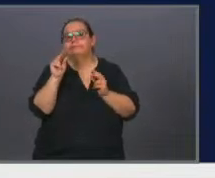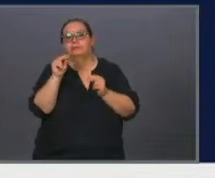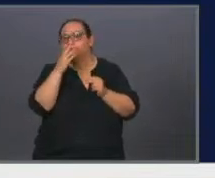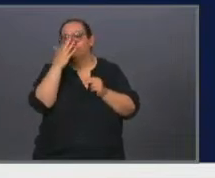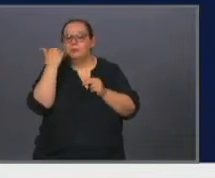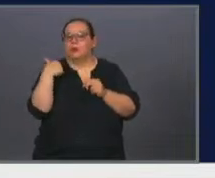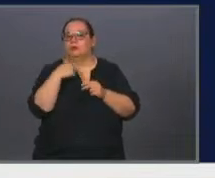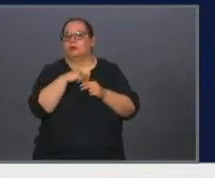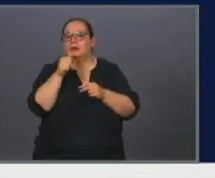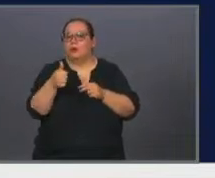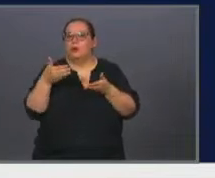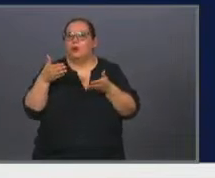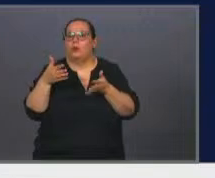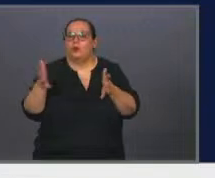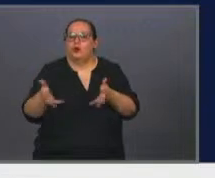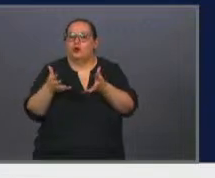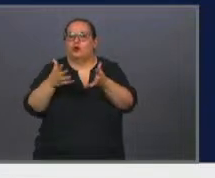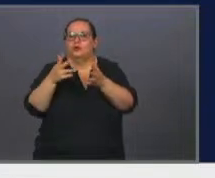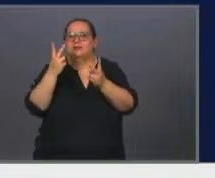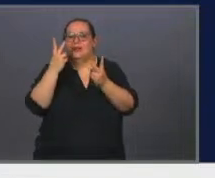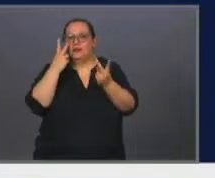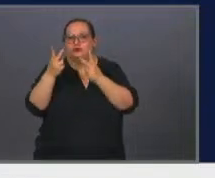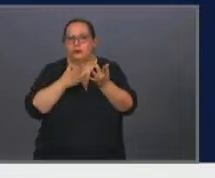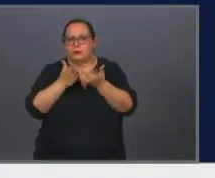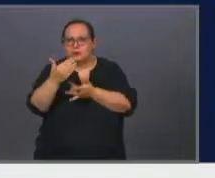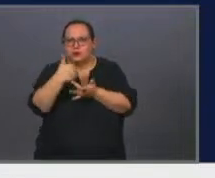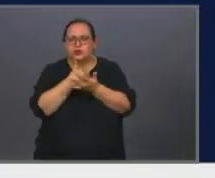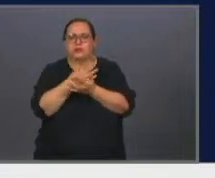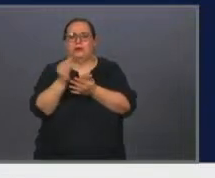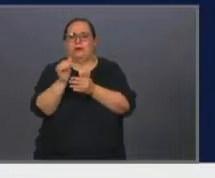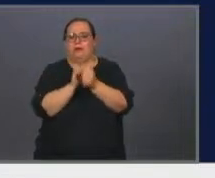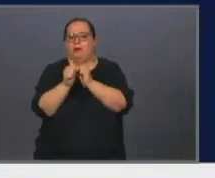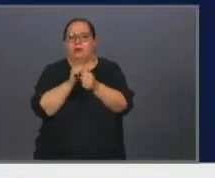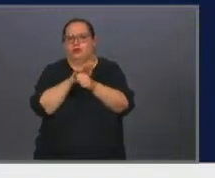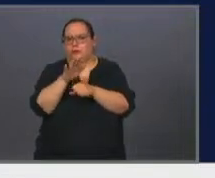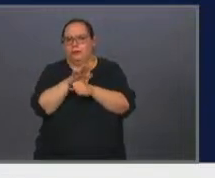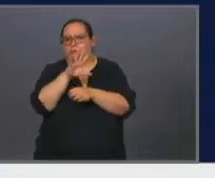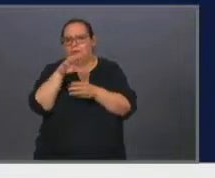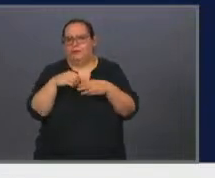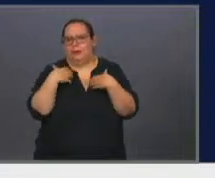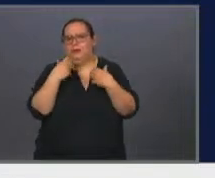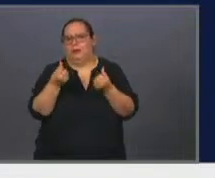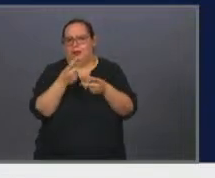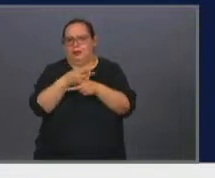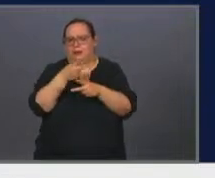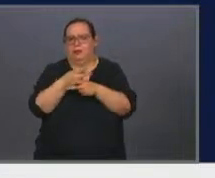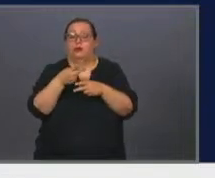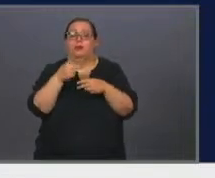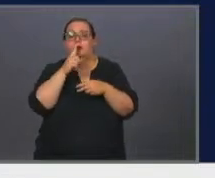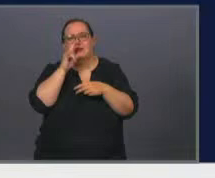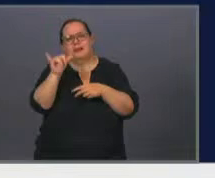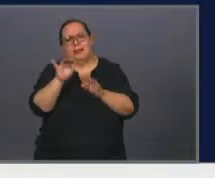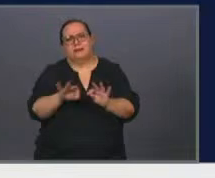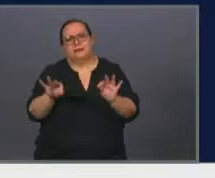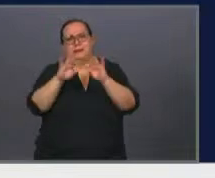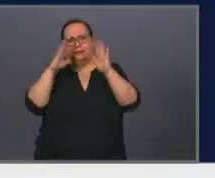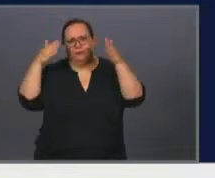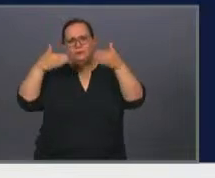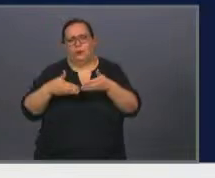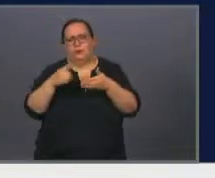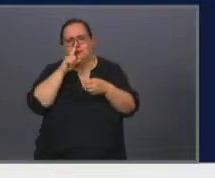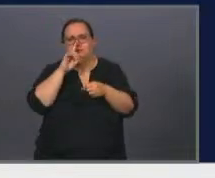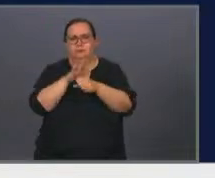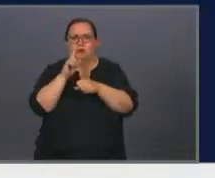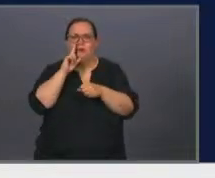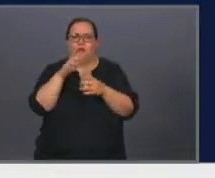don't encourage transparency and competition enough in our healthcare markets. And that's the key focus of what the commitment to America is how do we build that